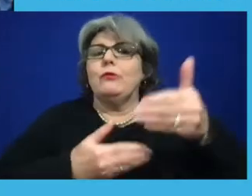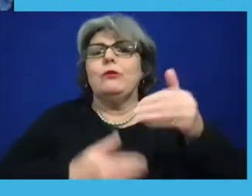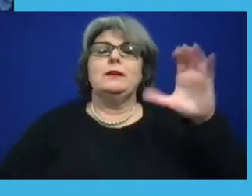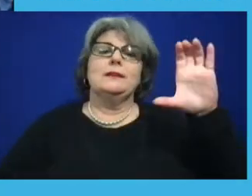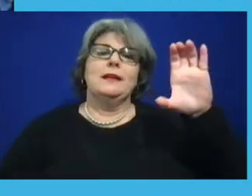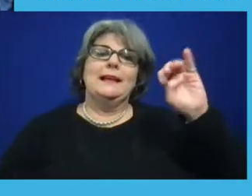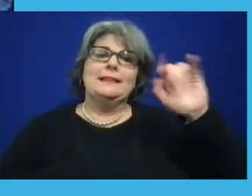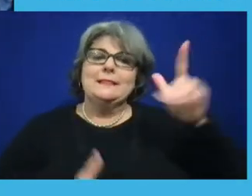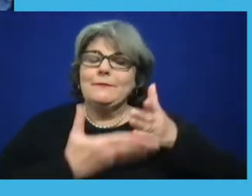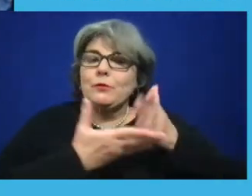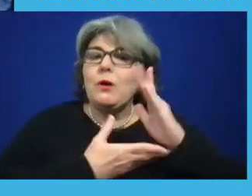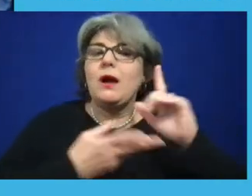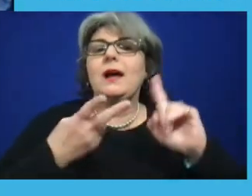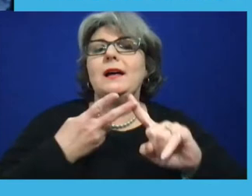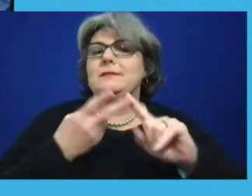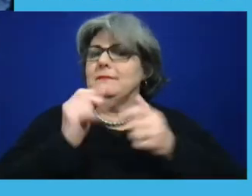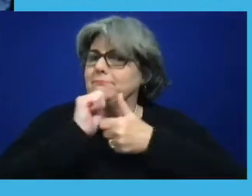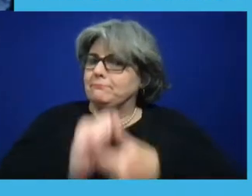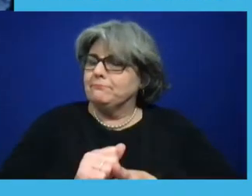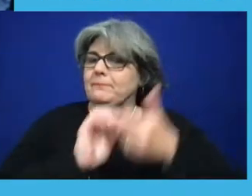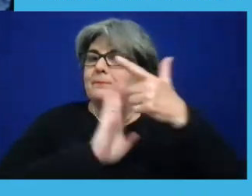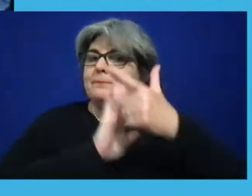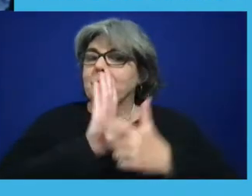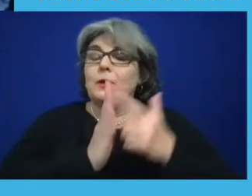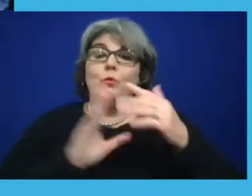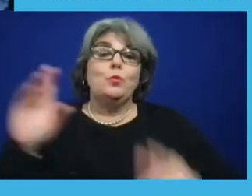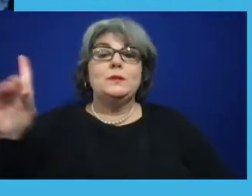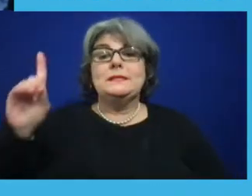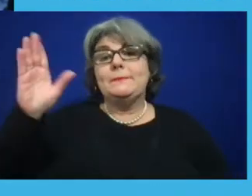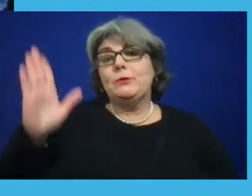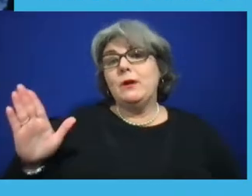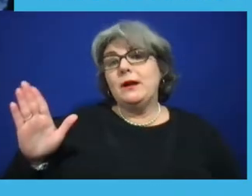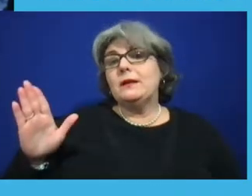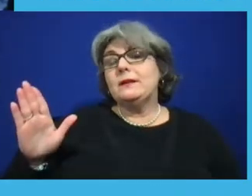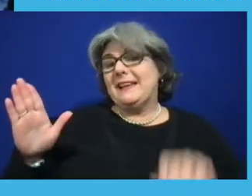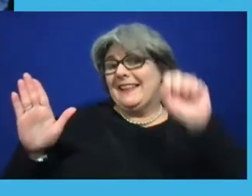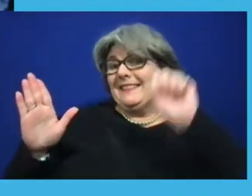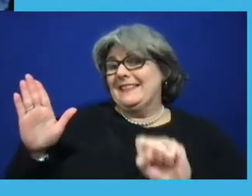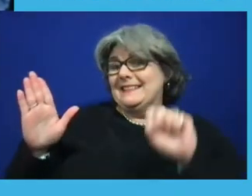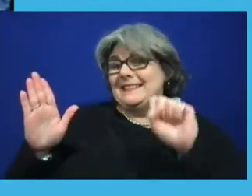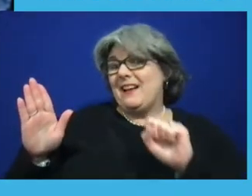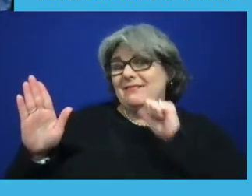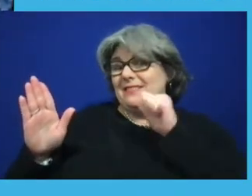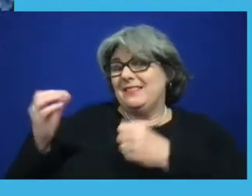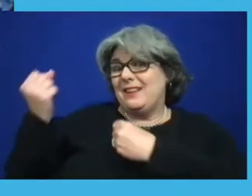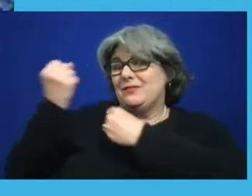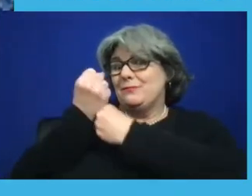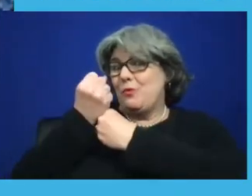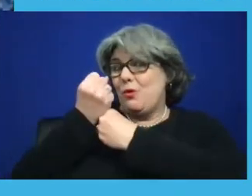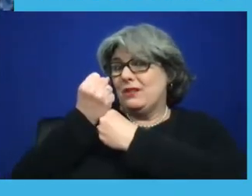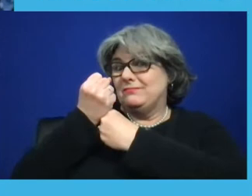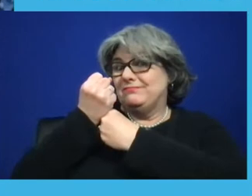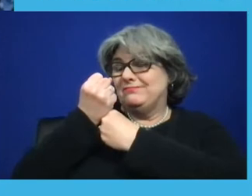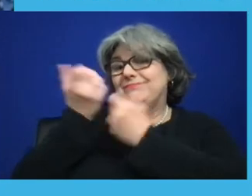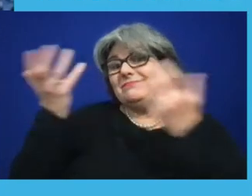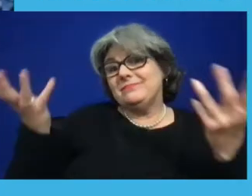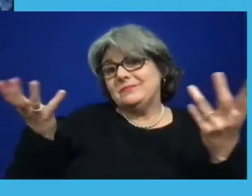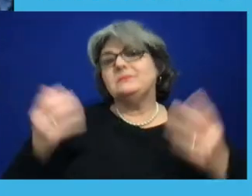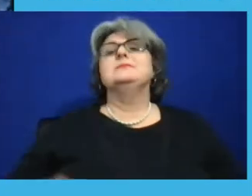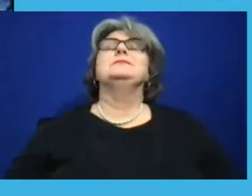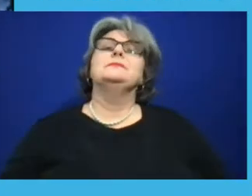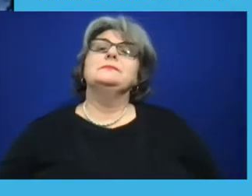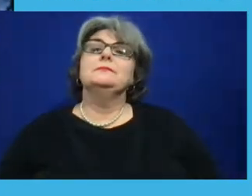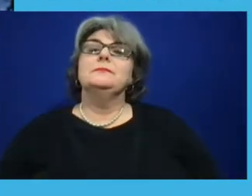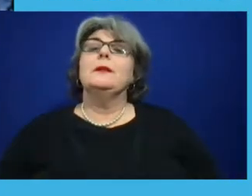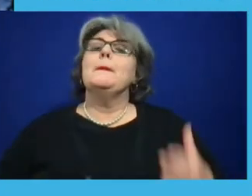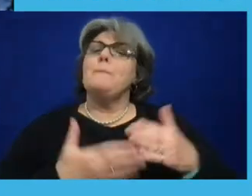were GOP members who championed progress and civil rights and rule of law, even when some Democrats, especially down here in the